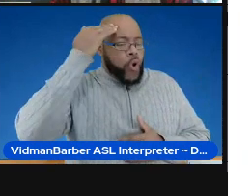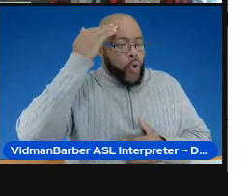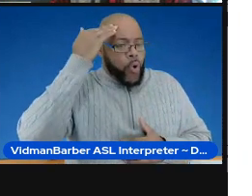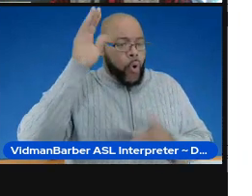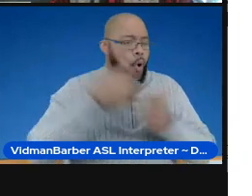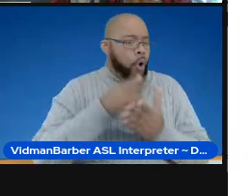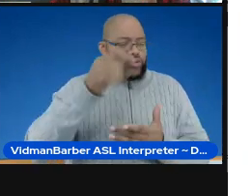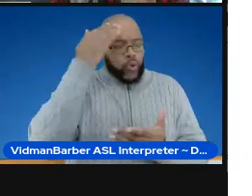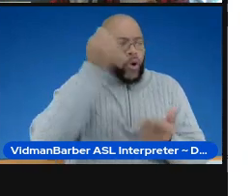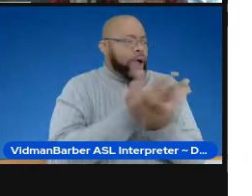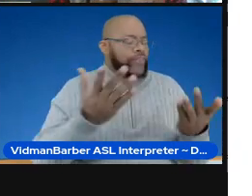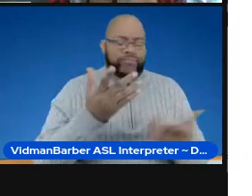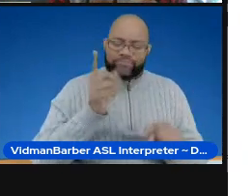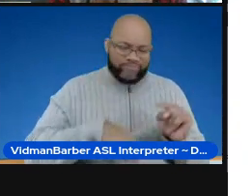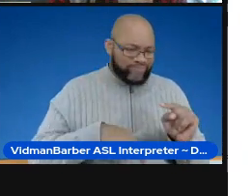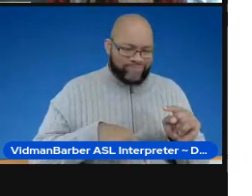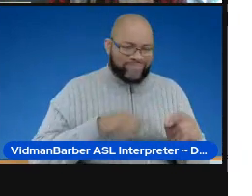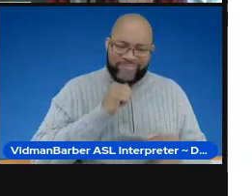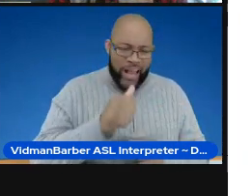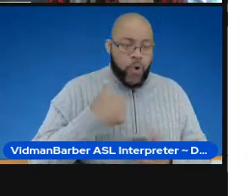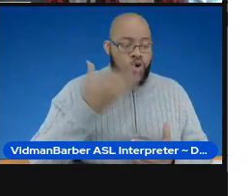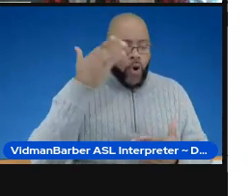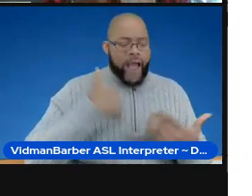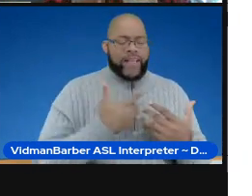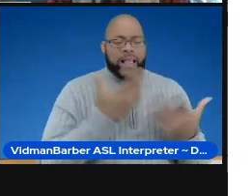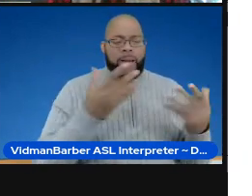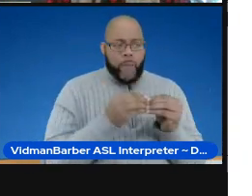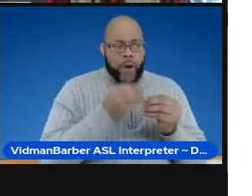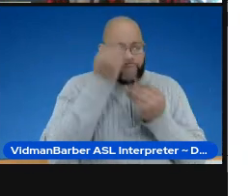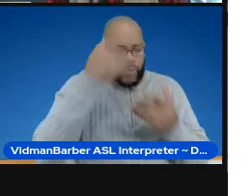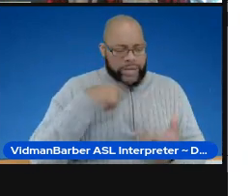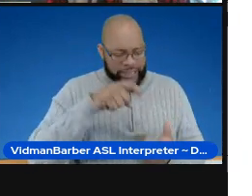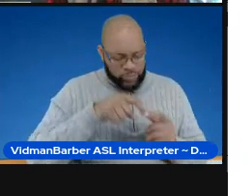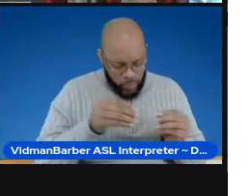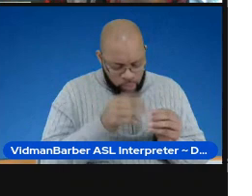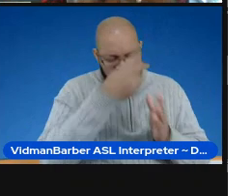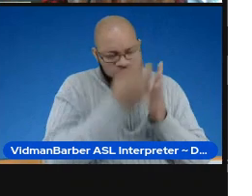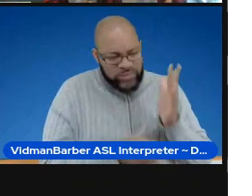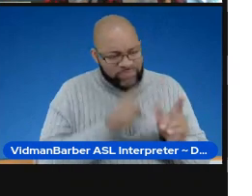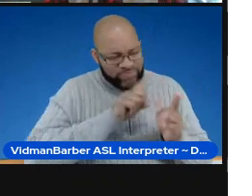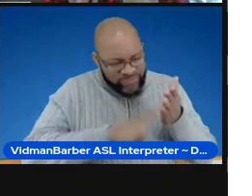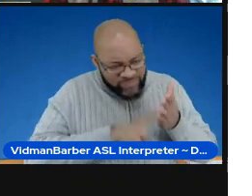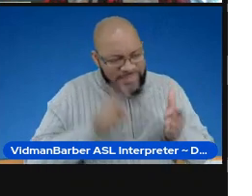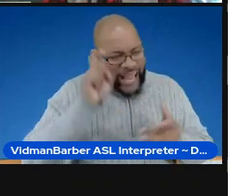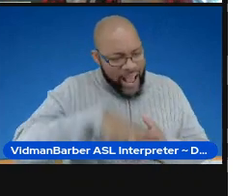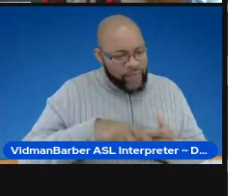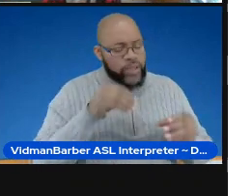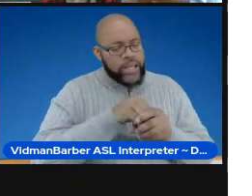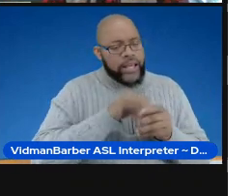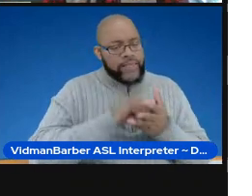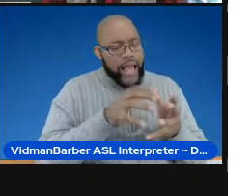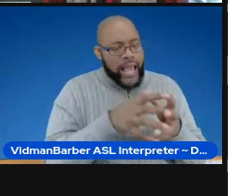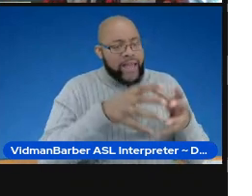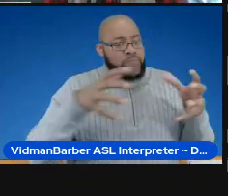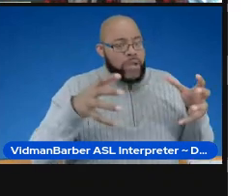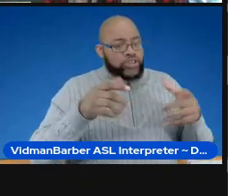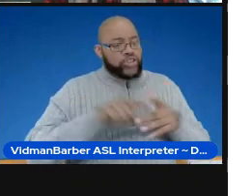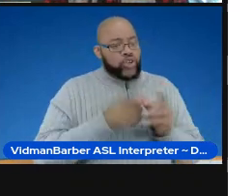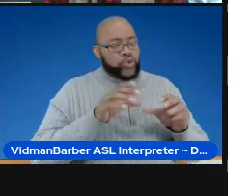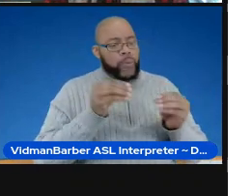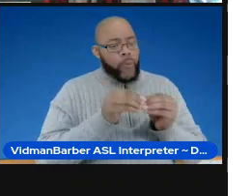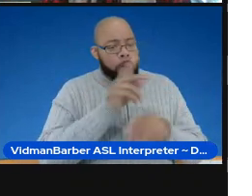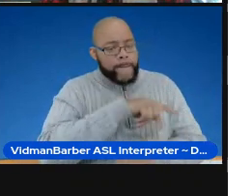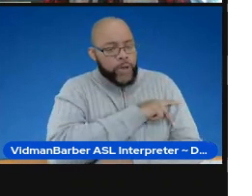is to know. It appears that there's a lot more nuance there, and we need to dive much more deeply into the information, start doing more